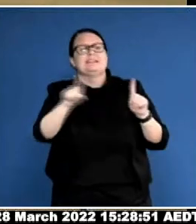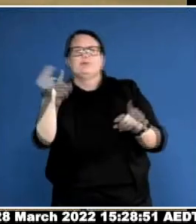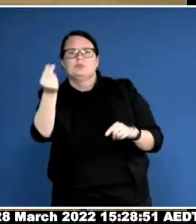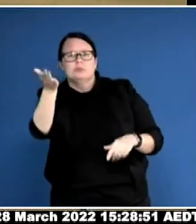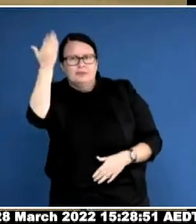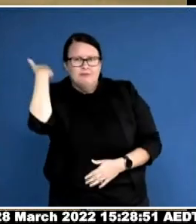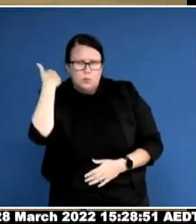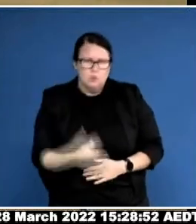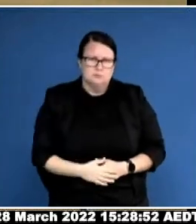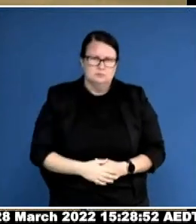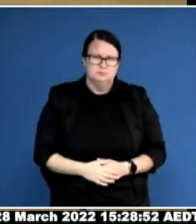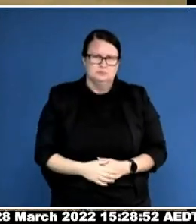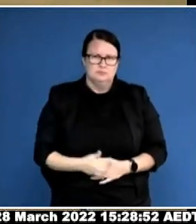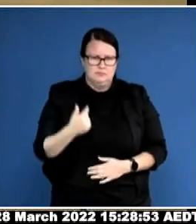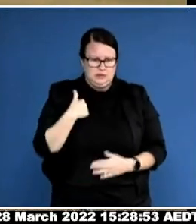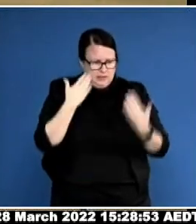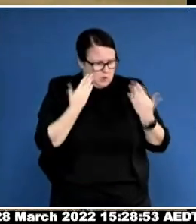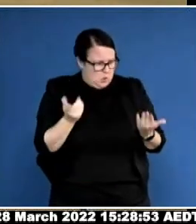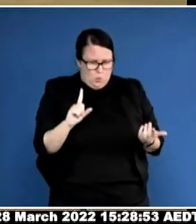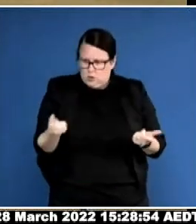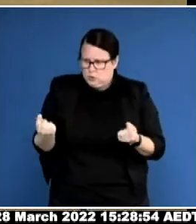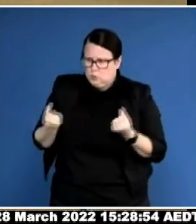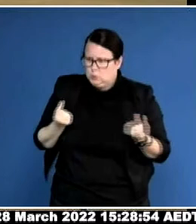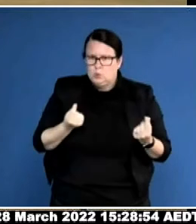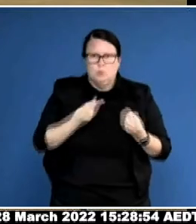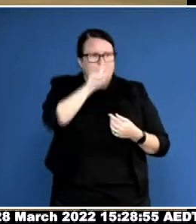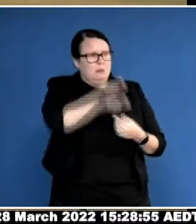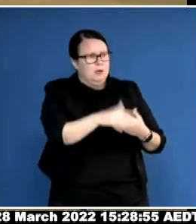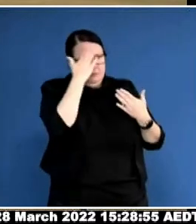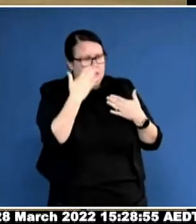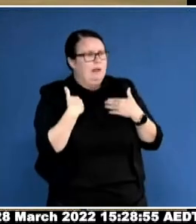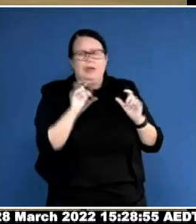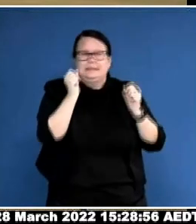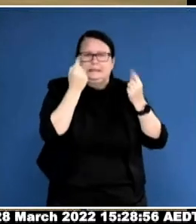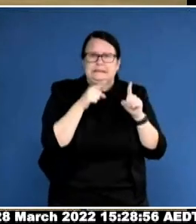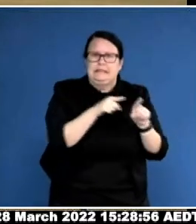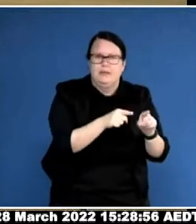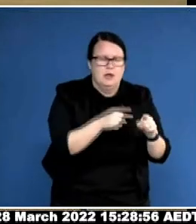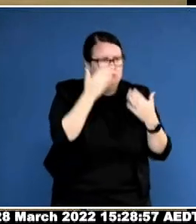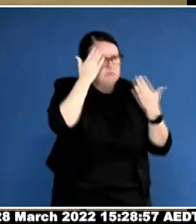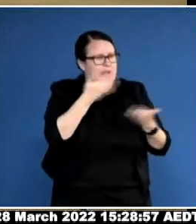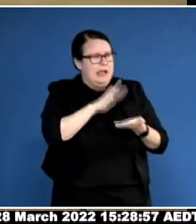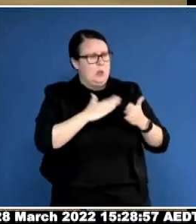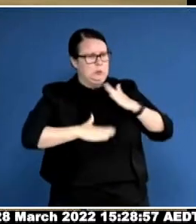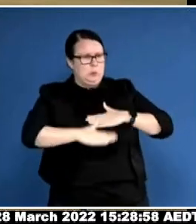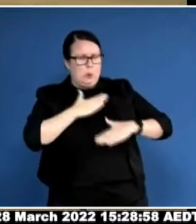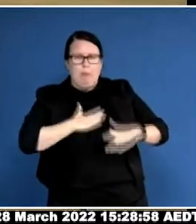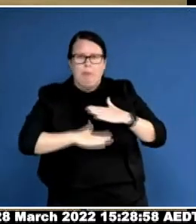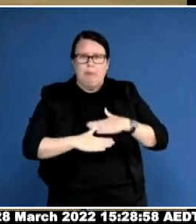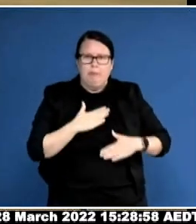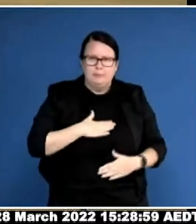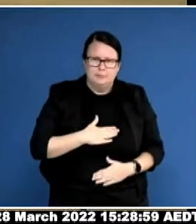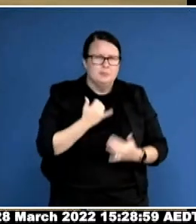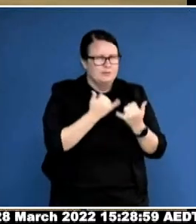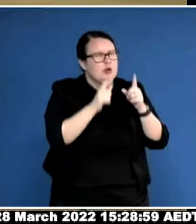me. I was not equipped to deal with someone like this in my life. I didn't know how to cope with the situation. They were